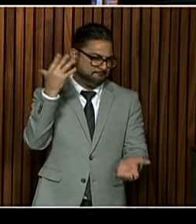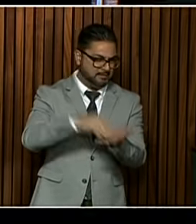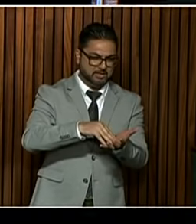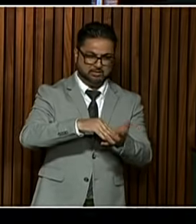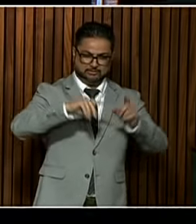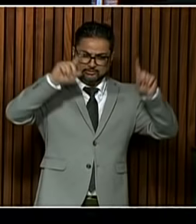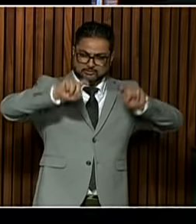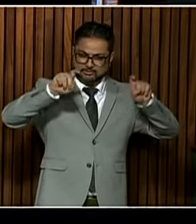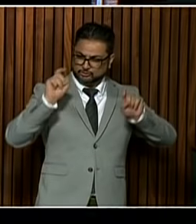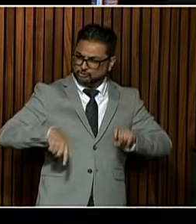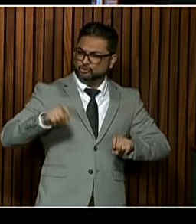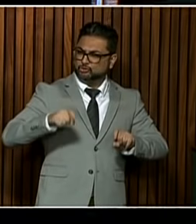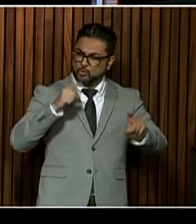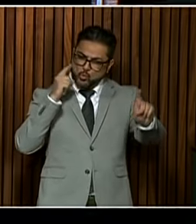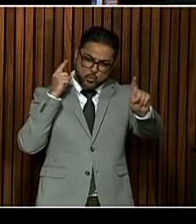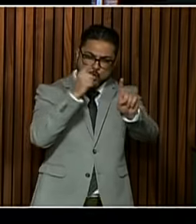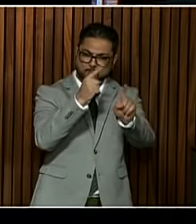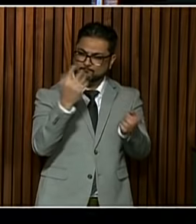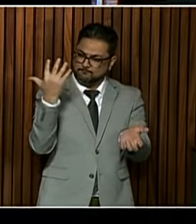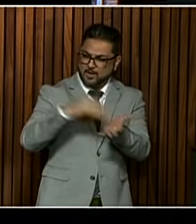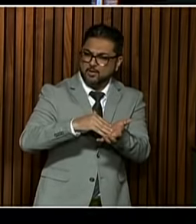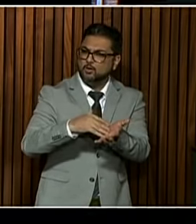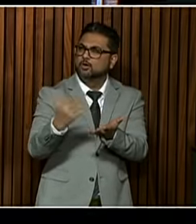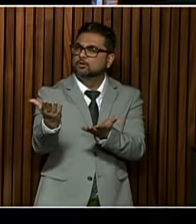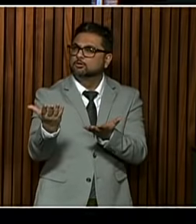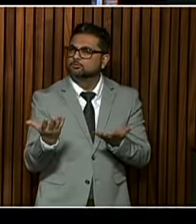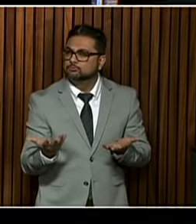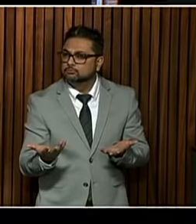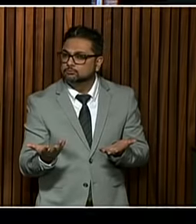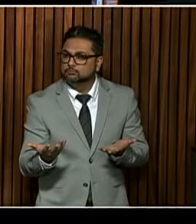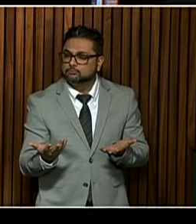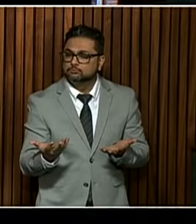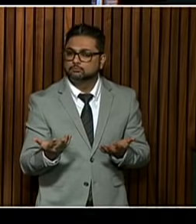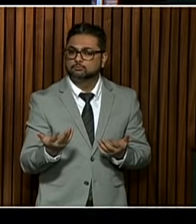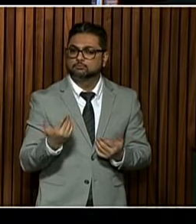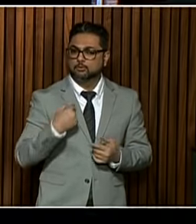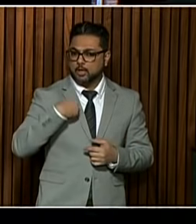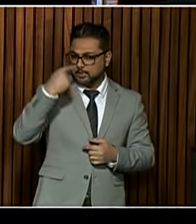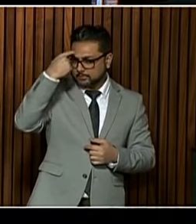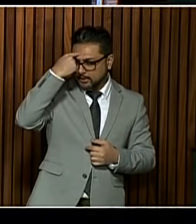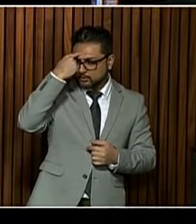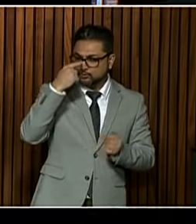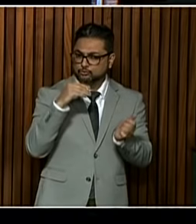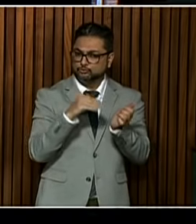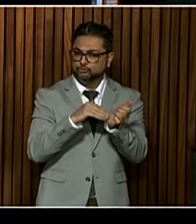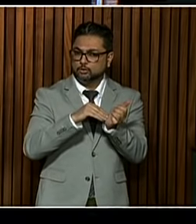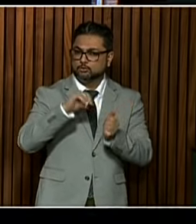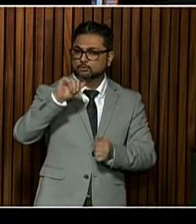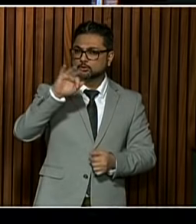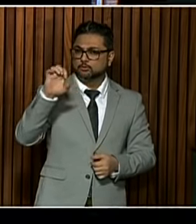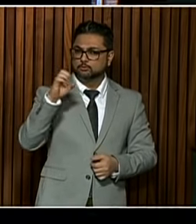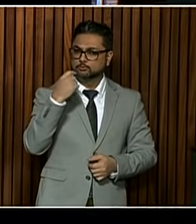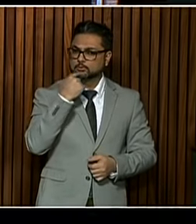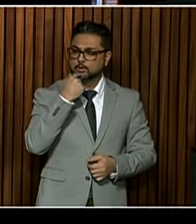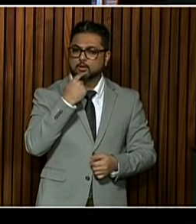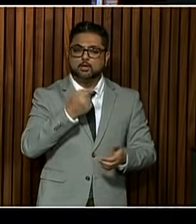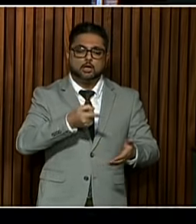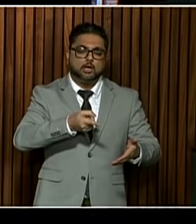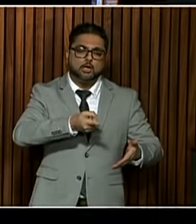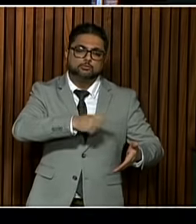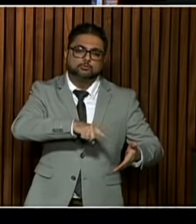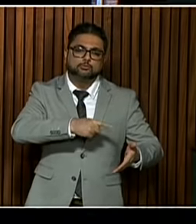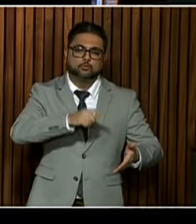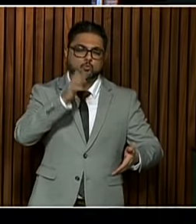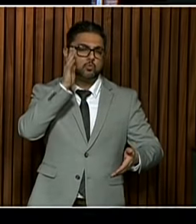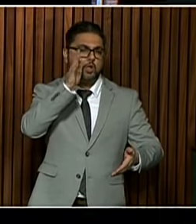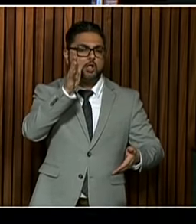the end of the week, and I believe Dr. Yaffe just said that will be reached sometime early next week now